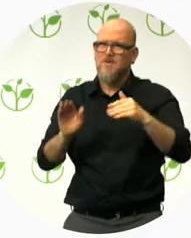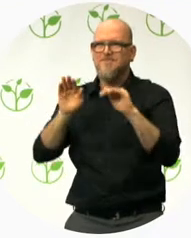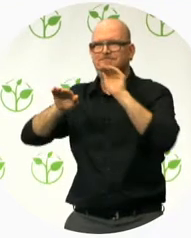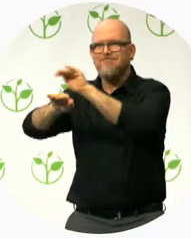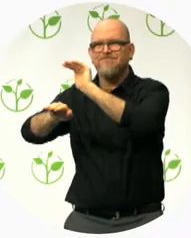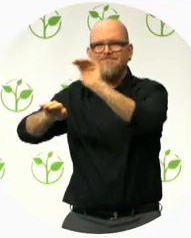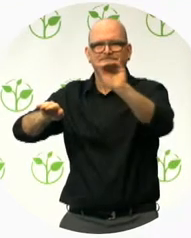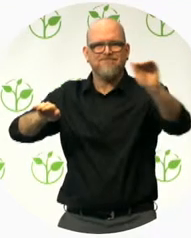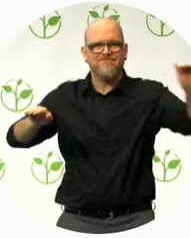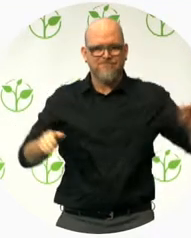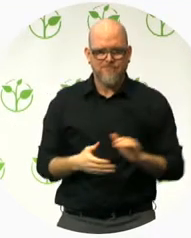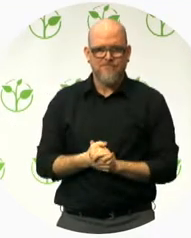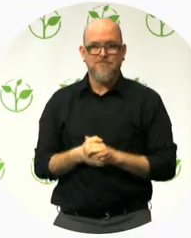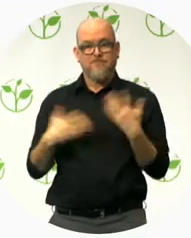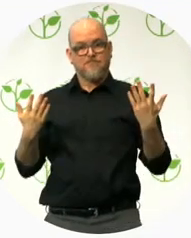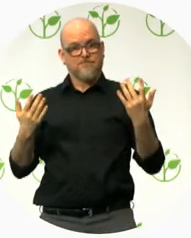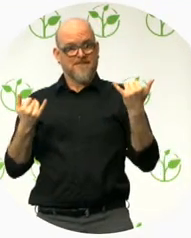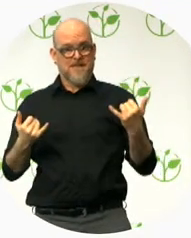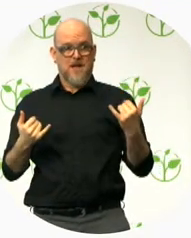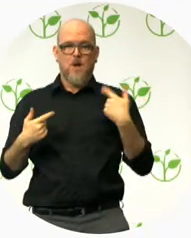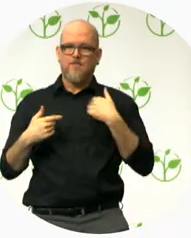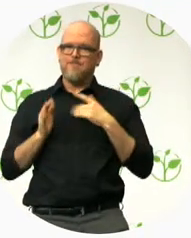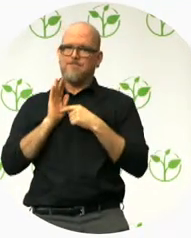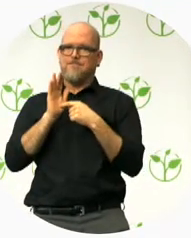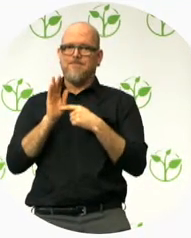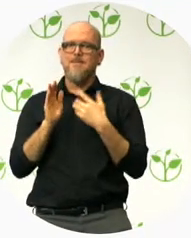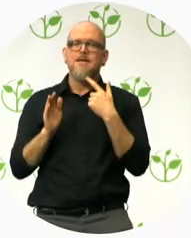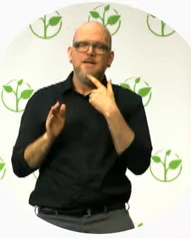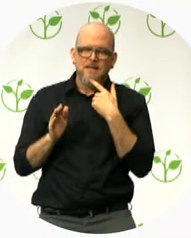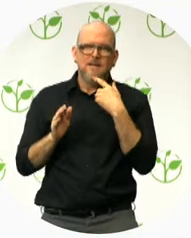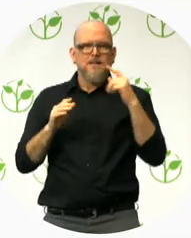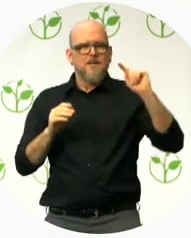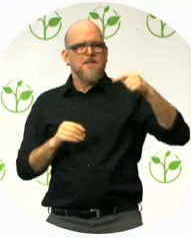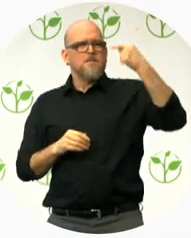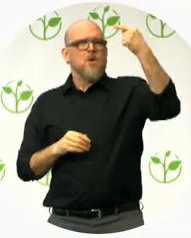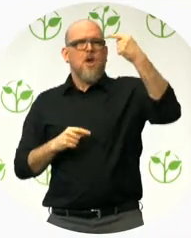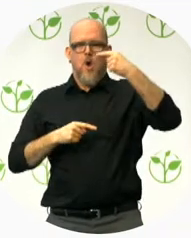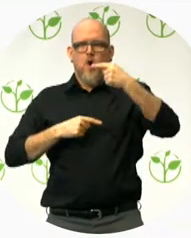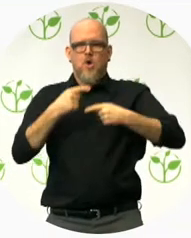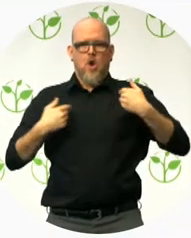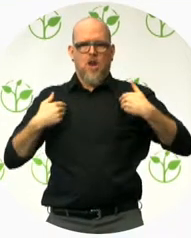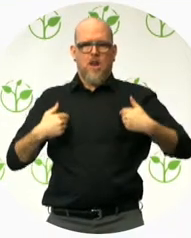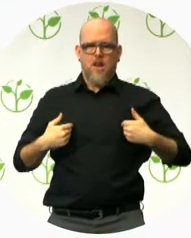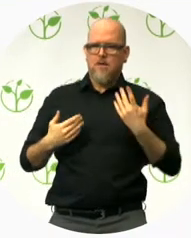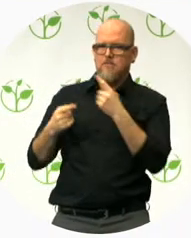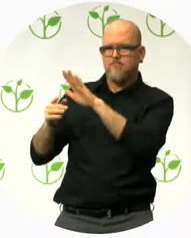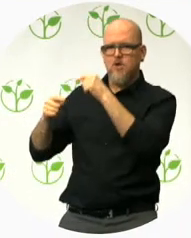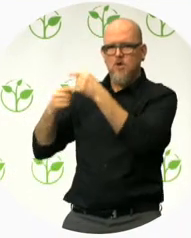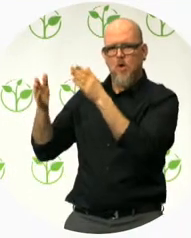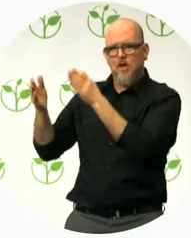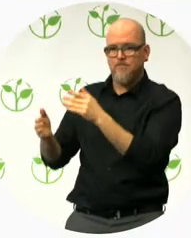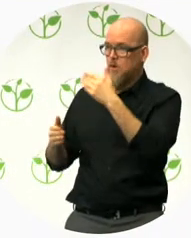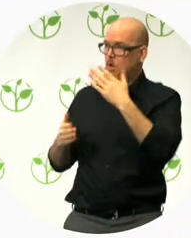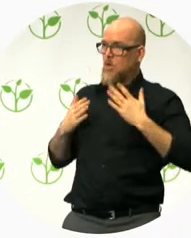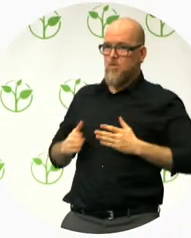besides the Conference of the State Parties, which has played and still plays an amazing role in making life of persons with disabilities and not,